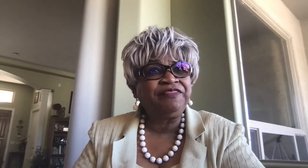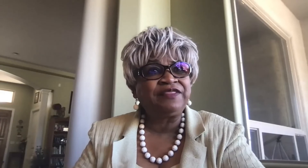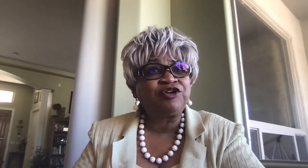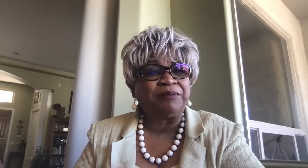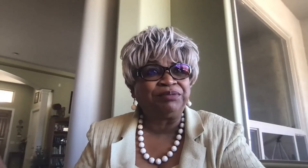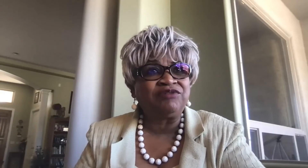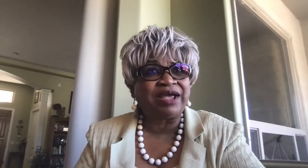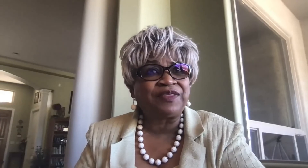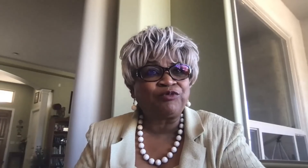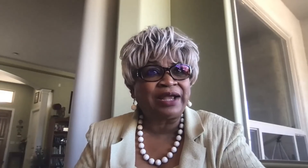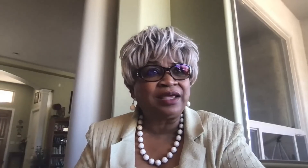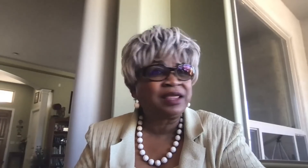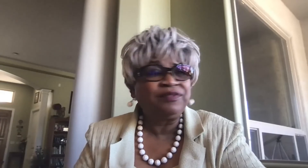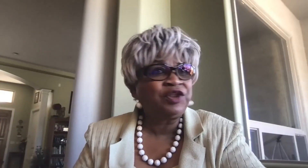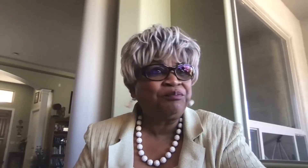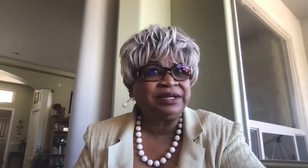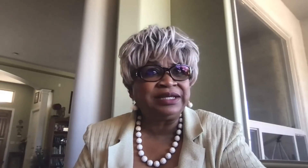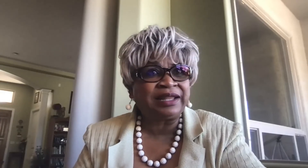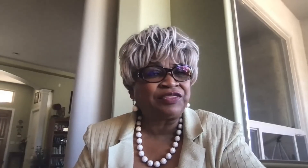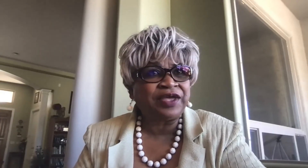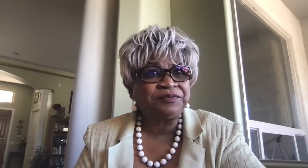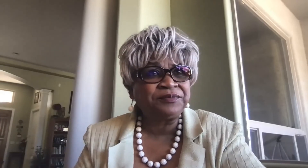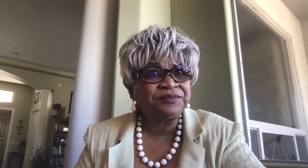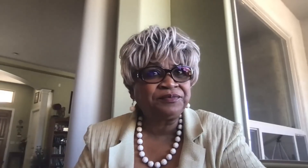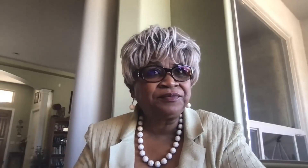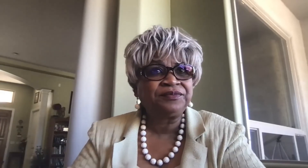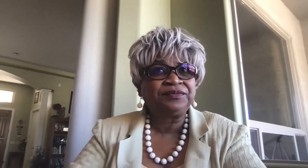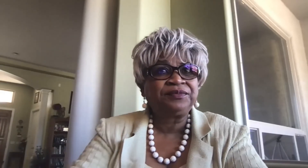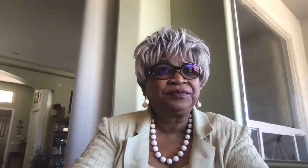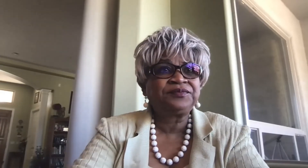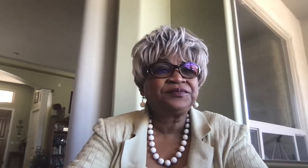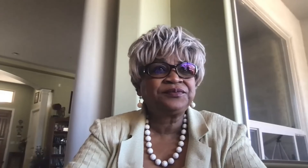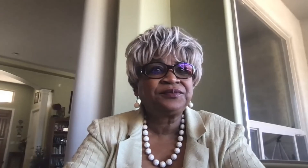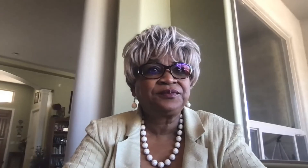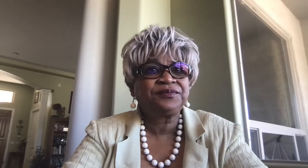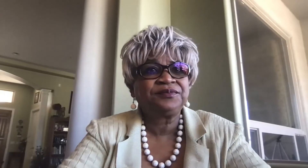in and think they're going to blend right in. They don't blend in like that.